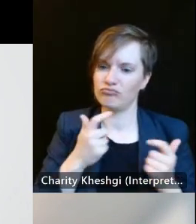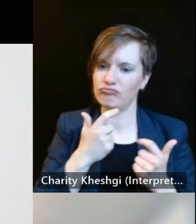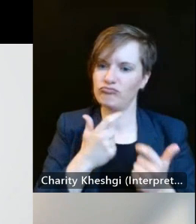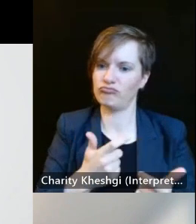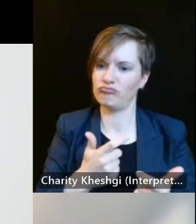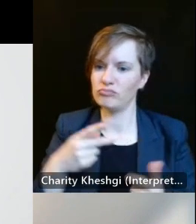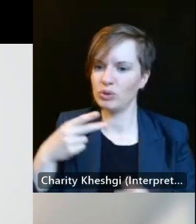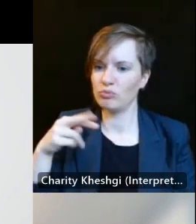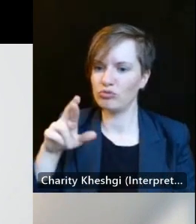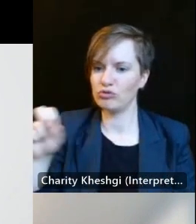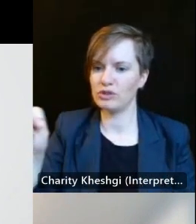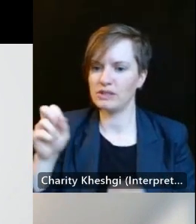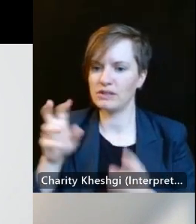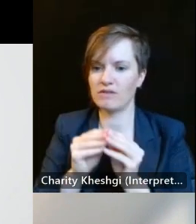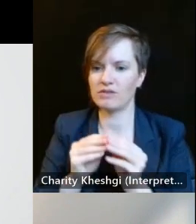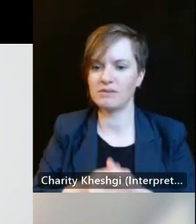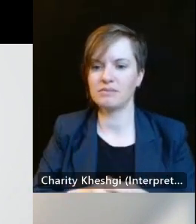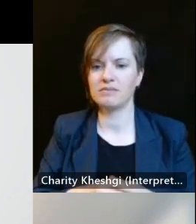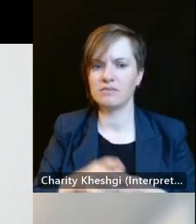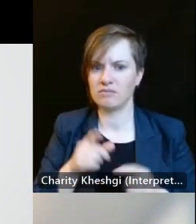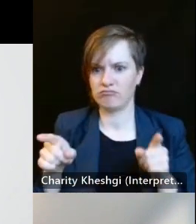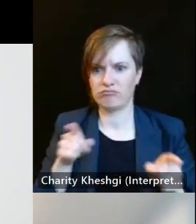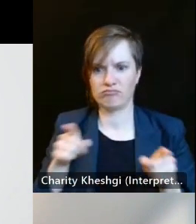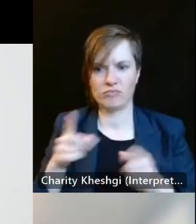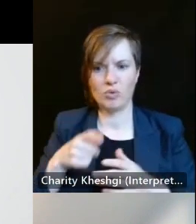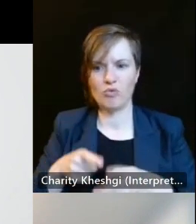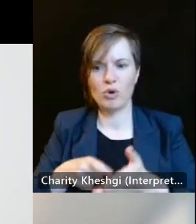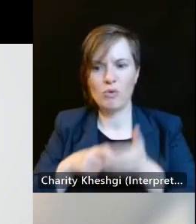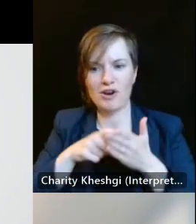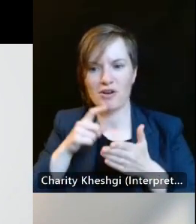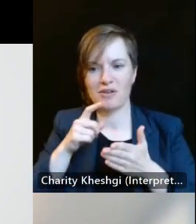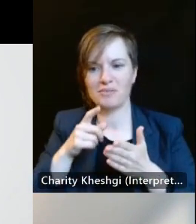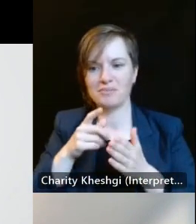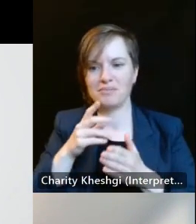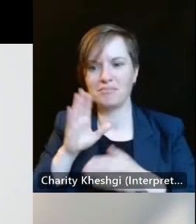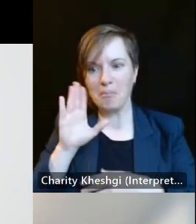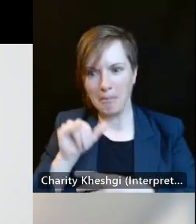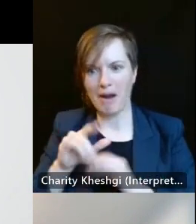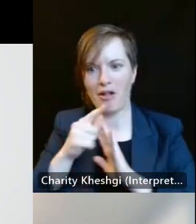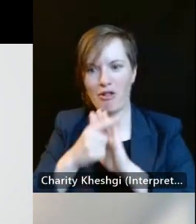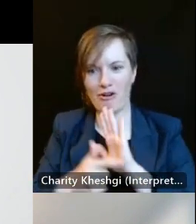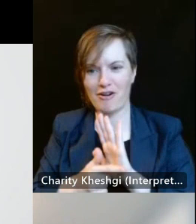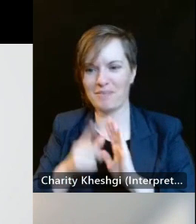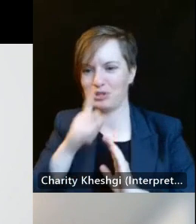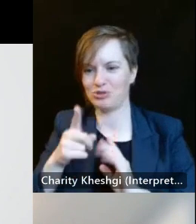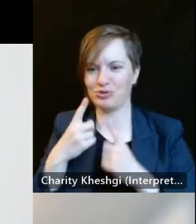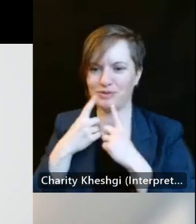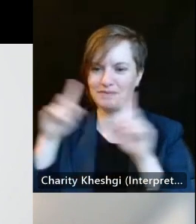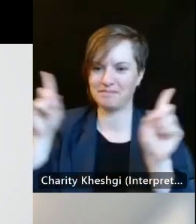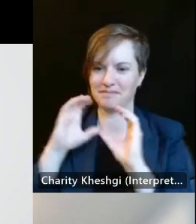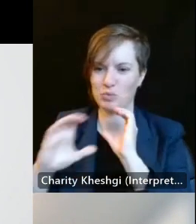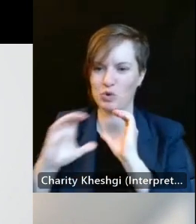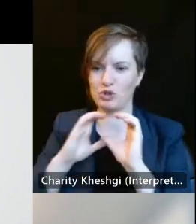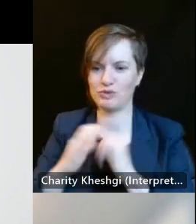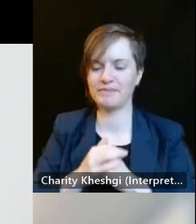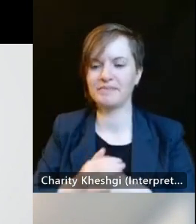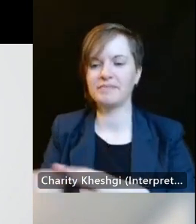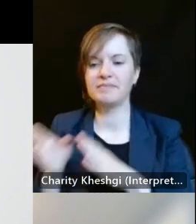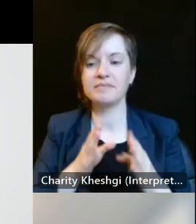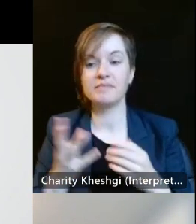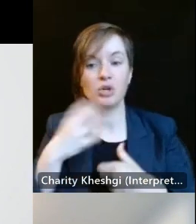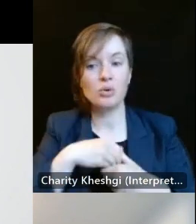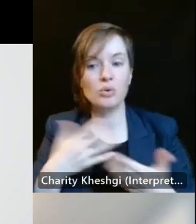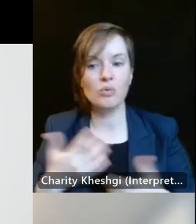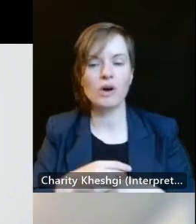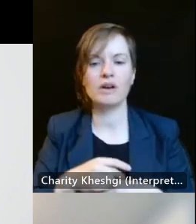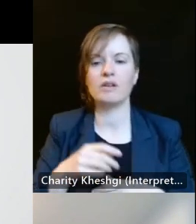law to ensure effective communication. It can also include other things such as auto dial text